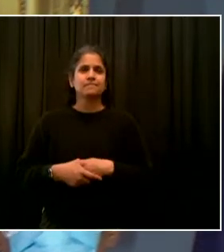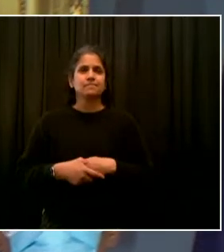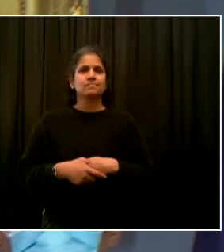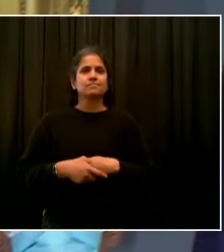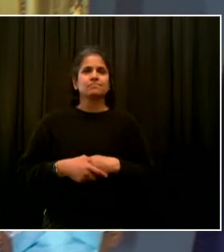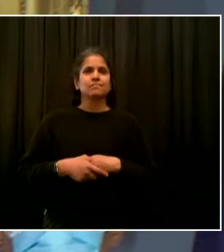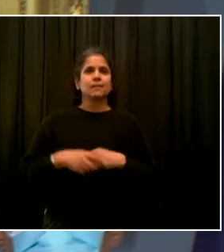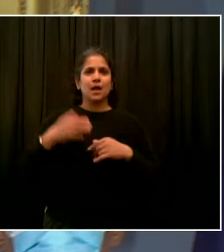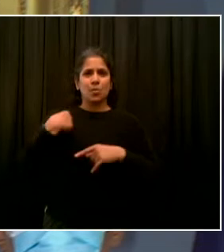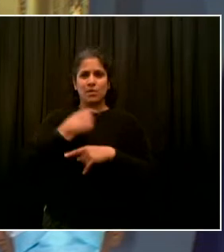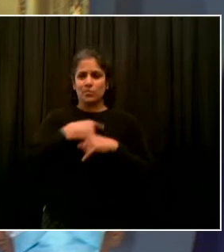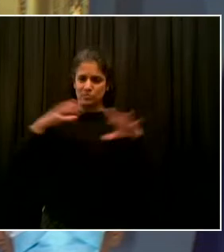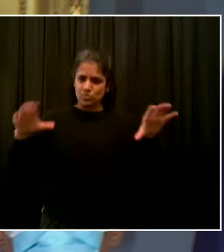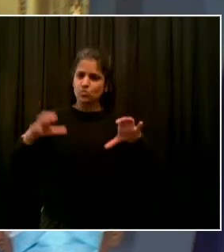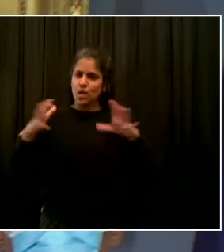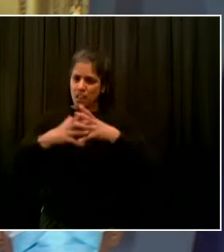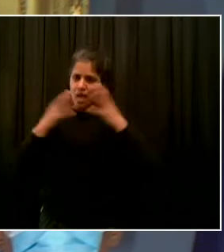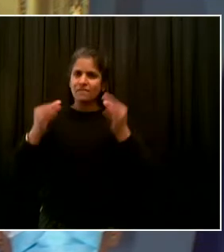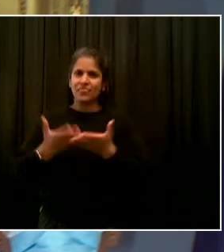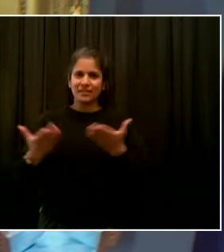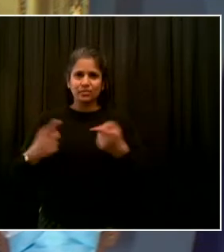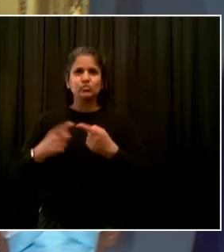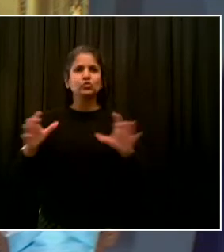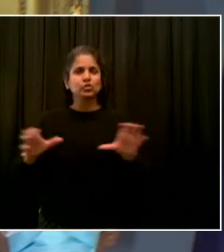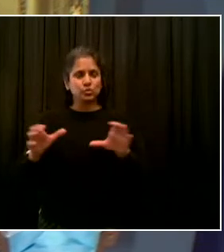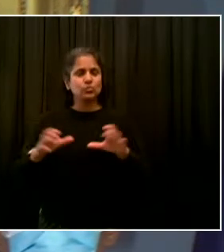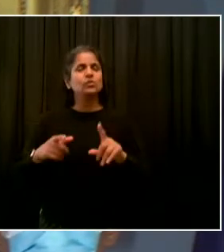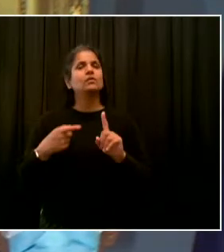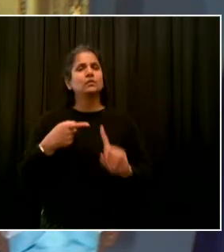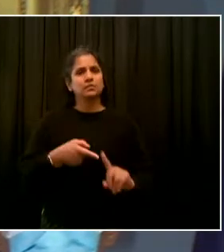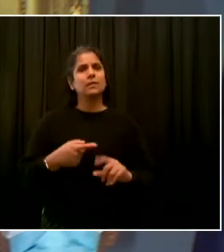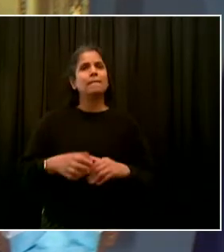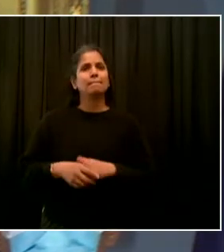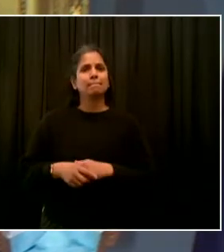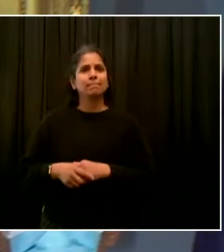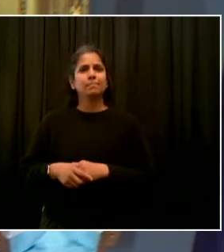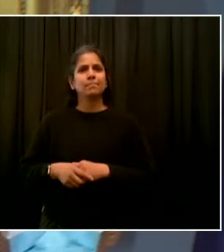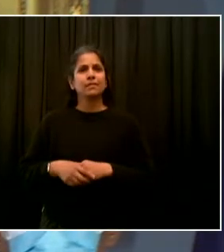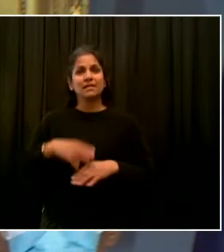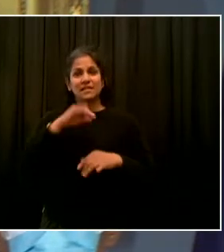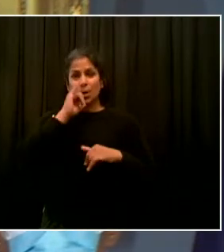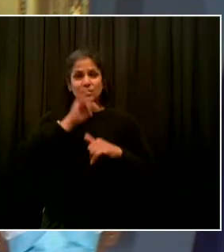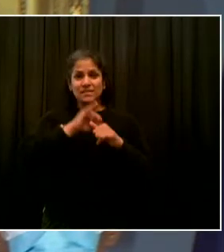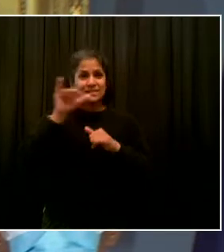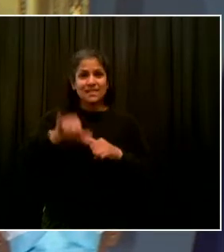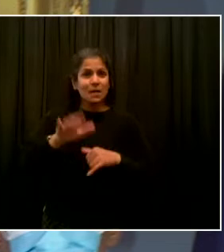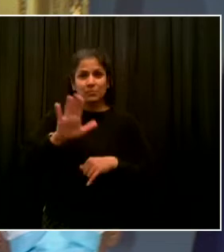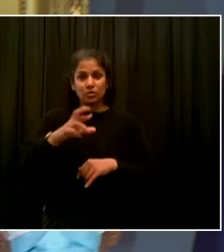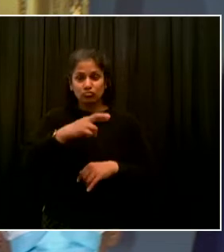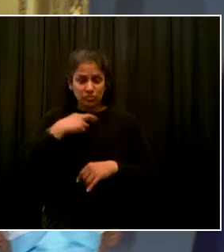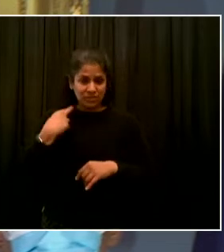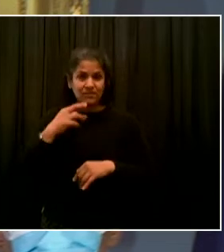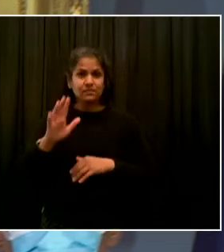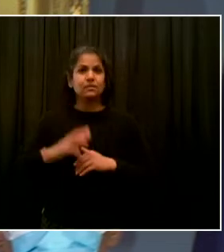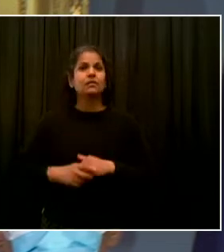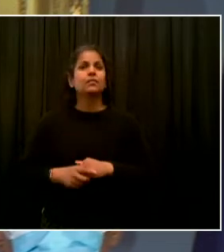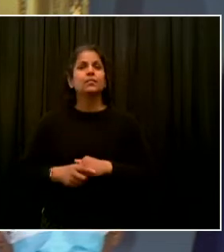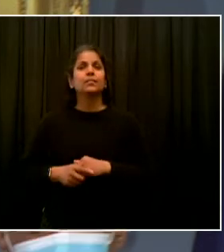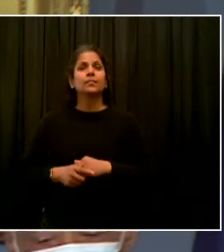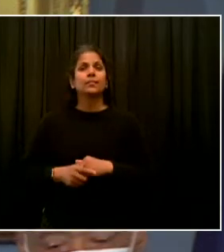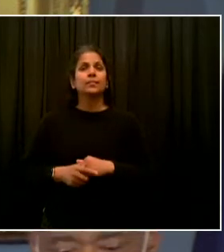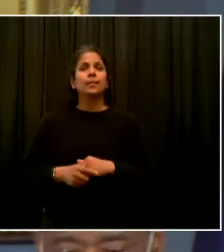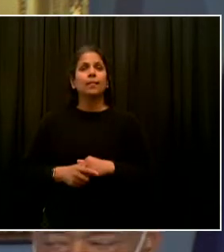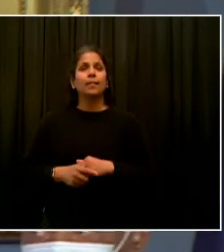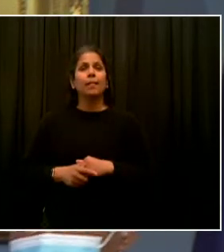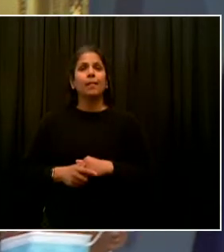curve and making sure that we don't stay in that level of risk for an excessive amount of time. And so New